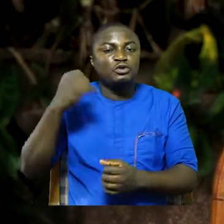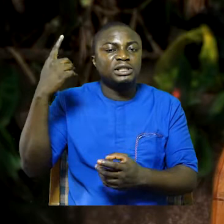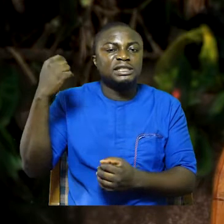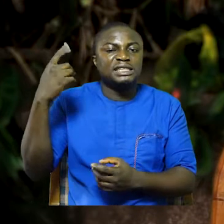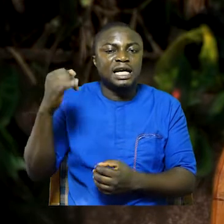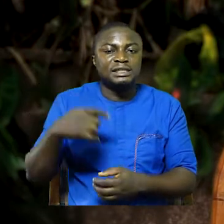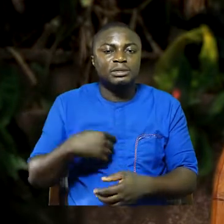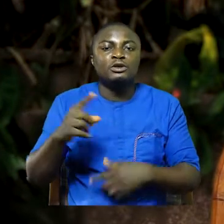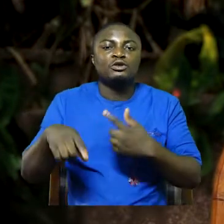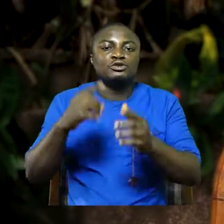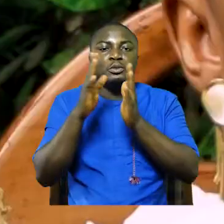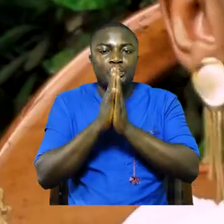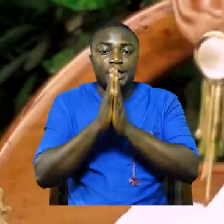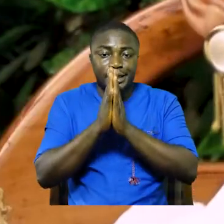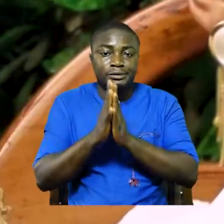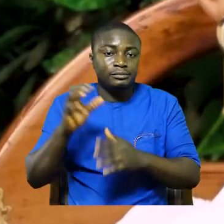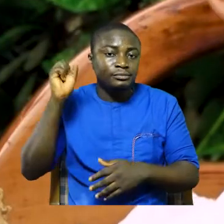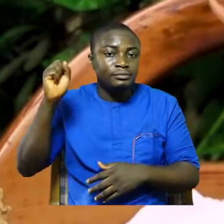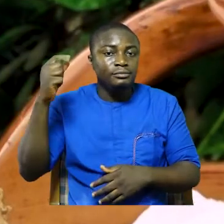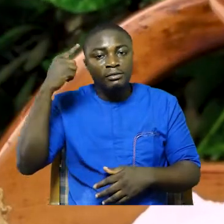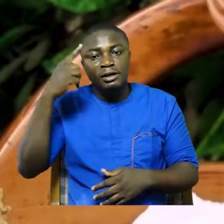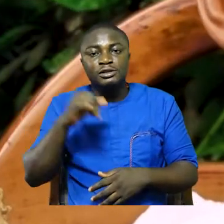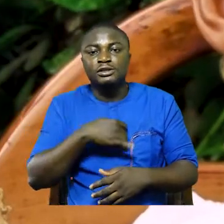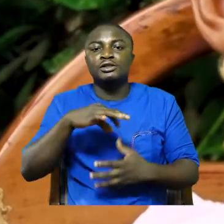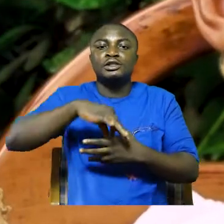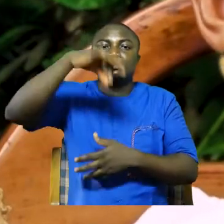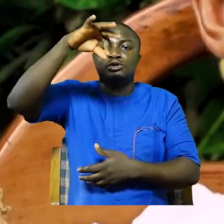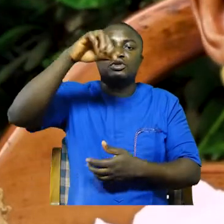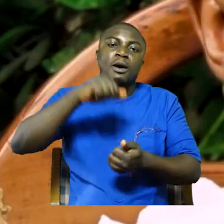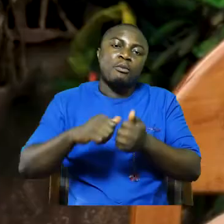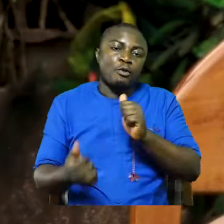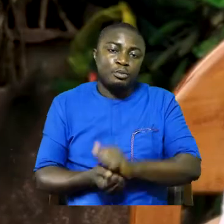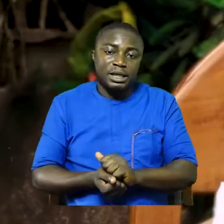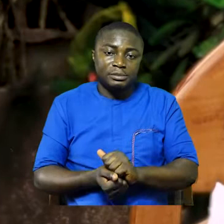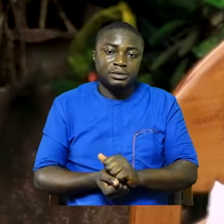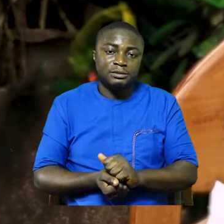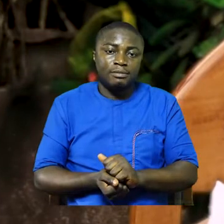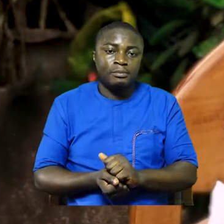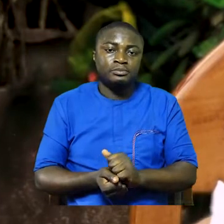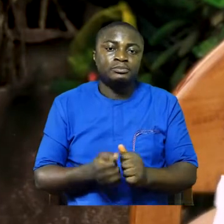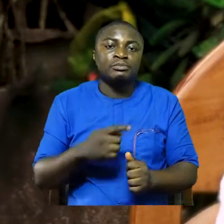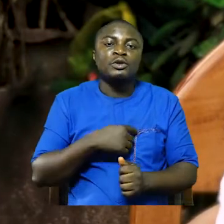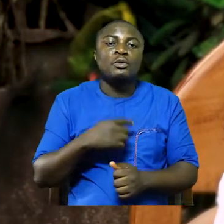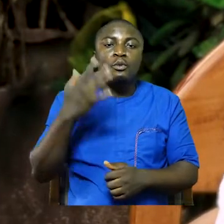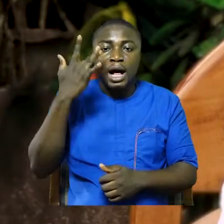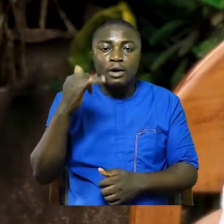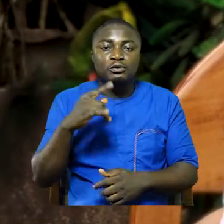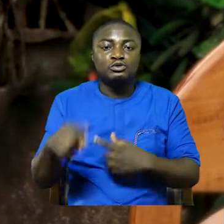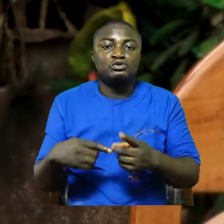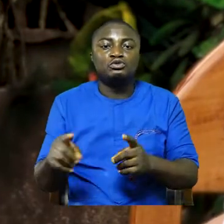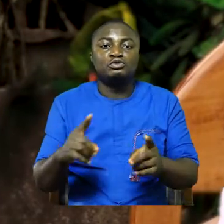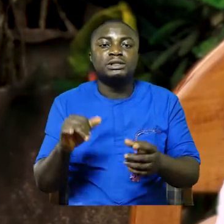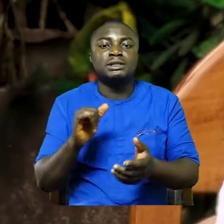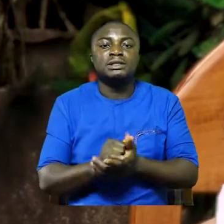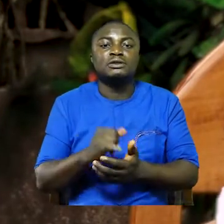So we started going to prayers because she thought it was a spiritual problem. So while we are doing that, we are